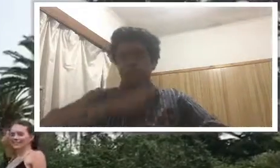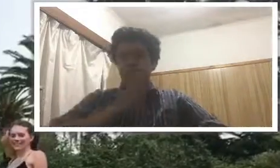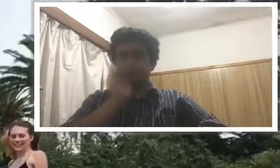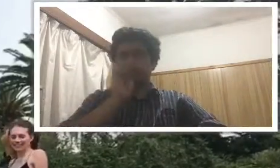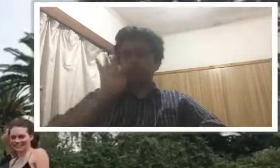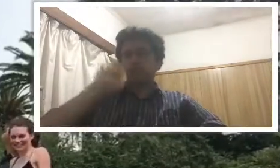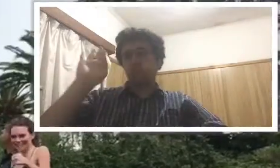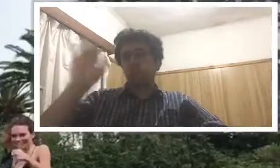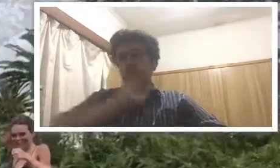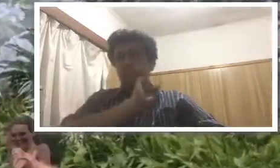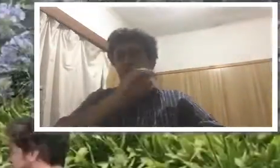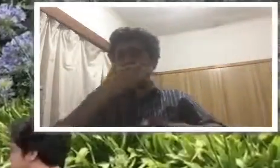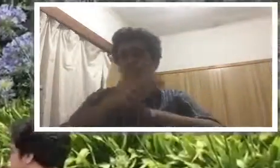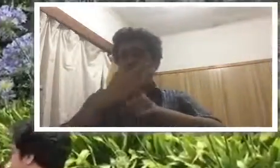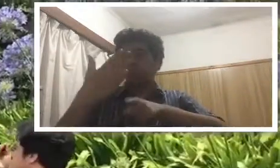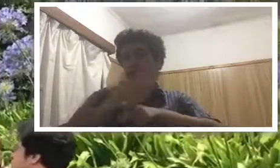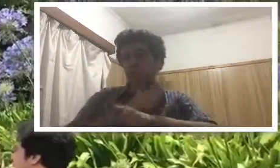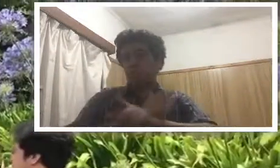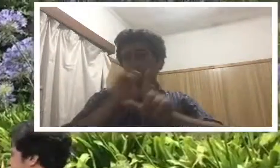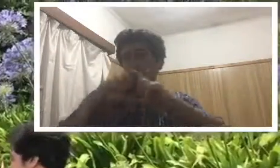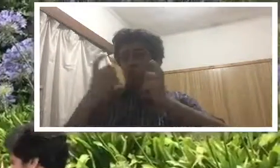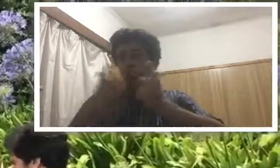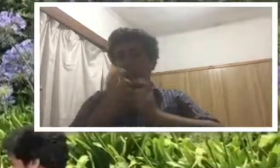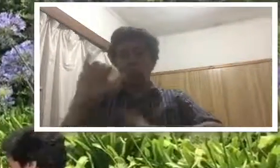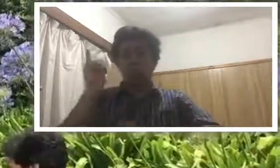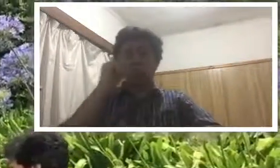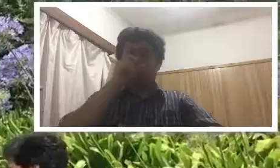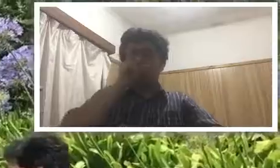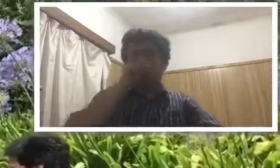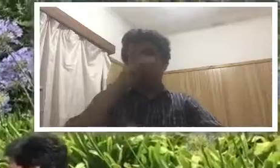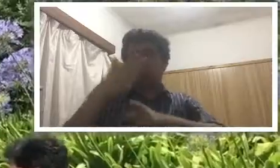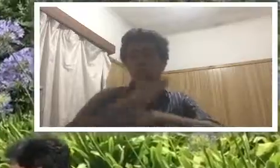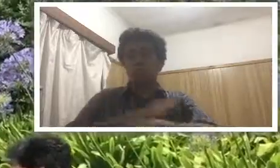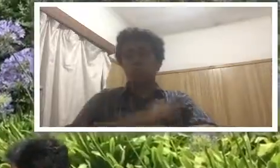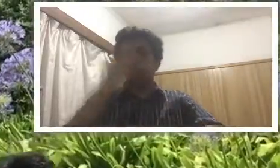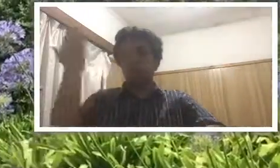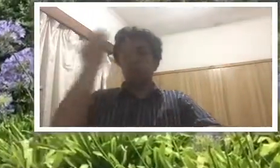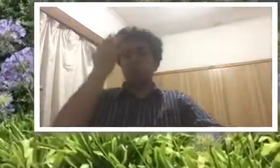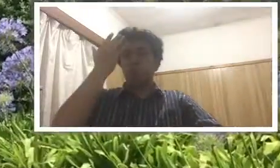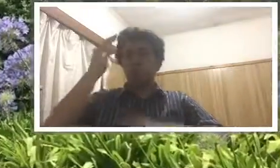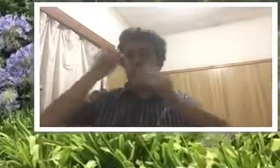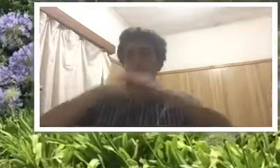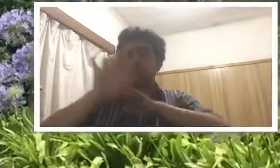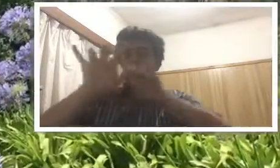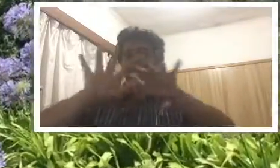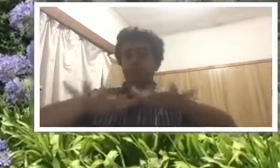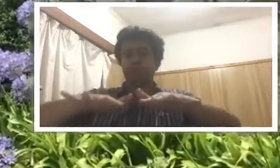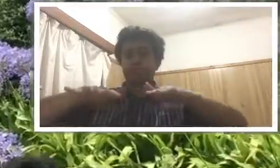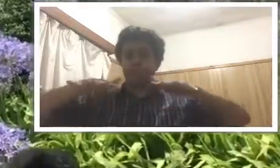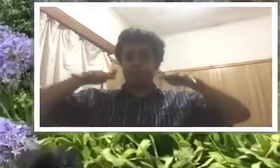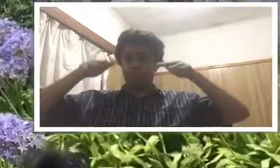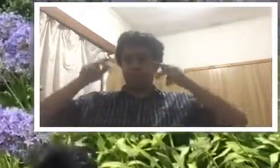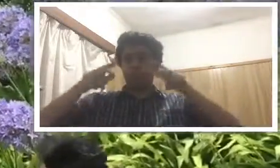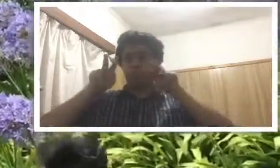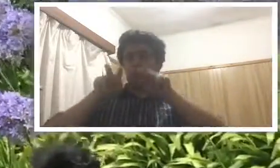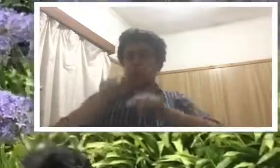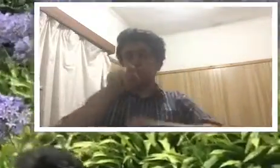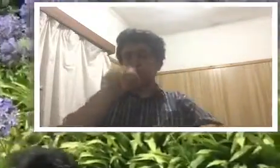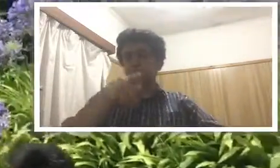while also motivating them to continue to put in their best effort throughout their primary